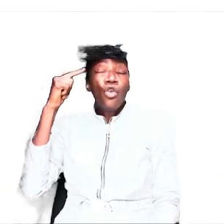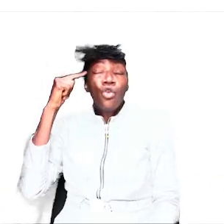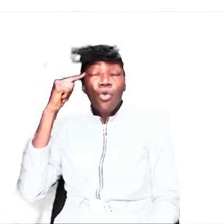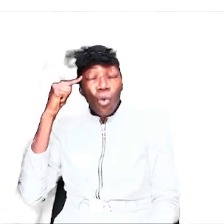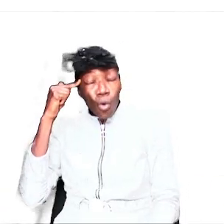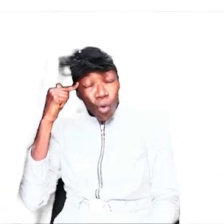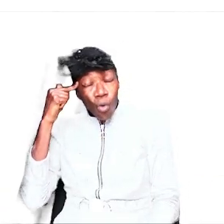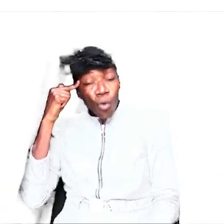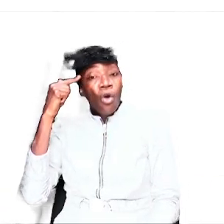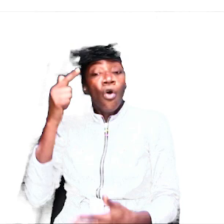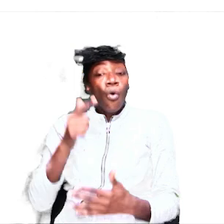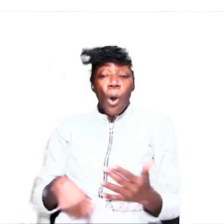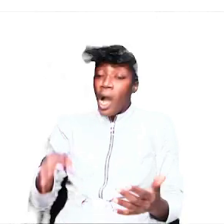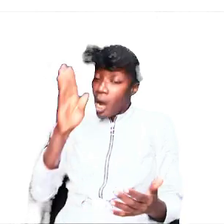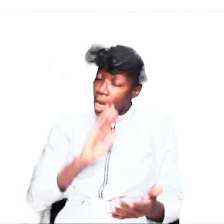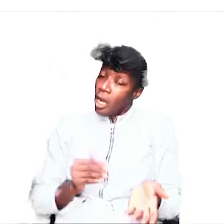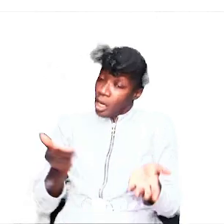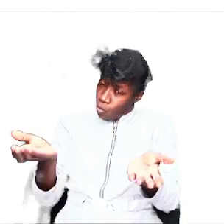what the Lord require.